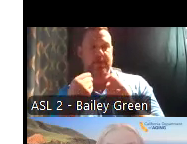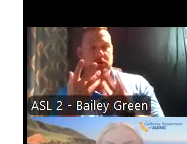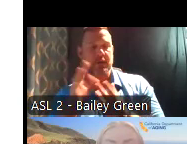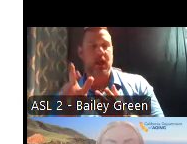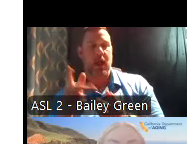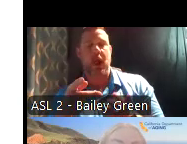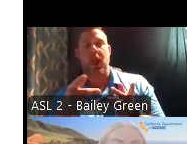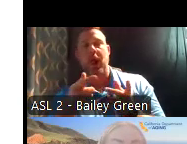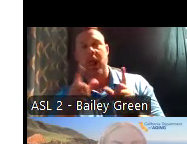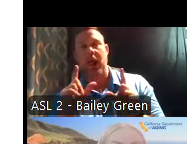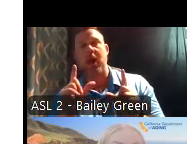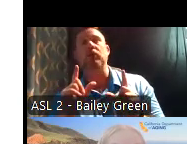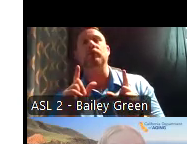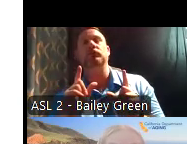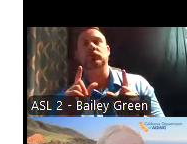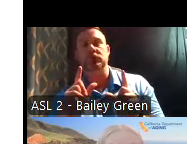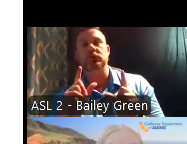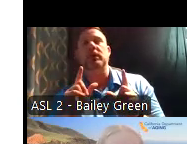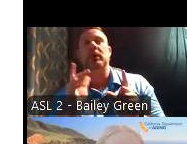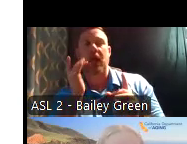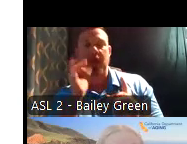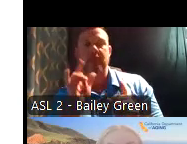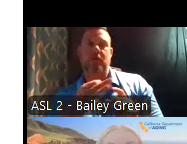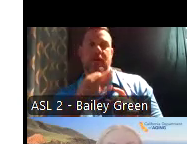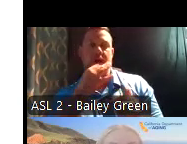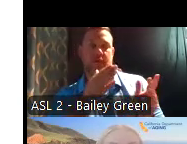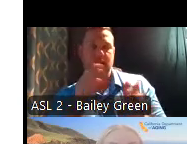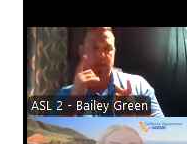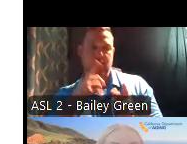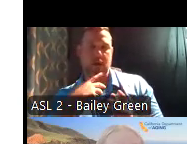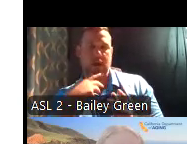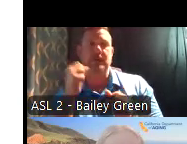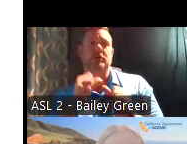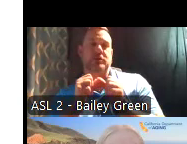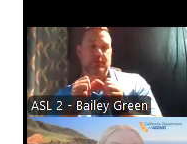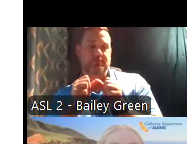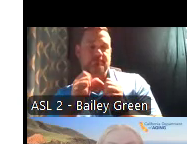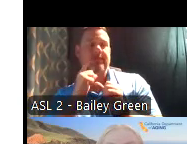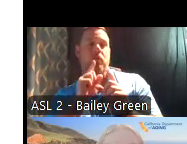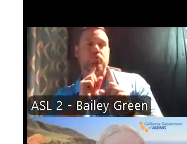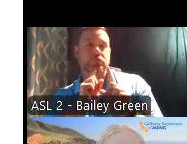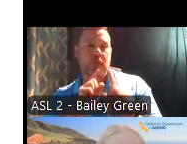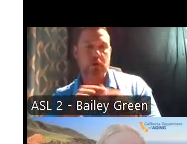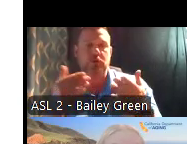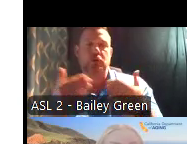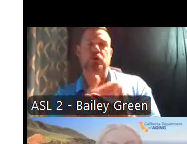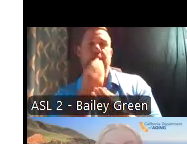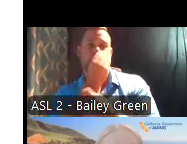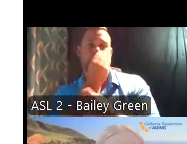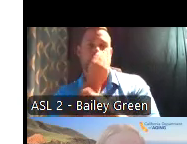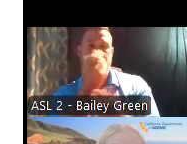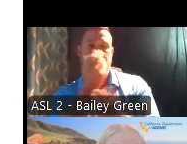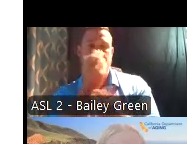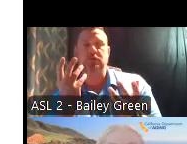allows us to ensure that California's Master Plan for Aging remains responsive to new information,